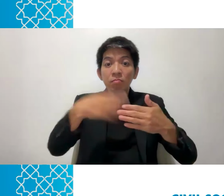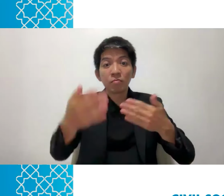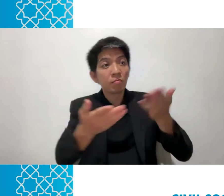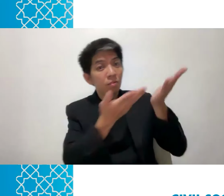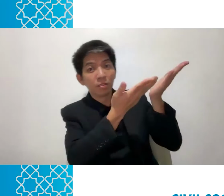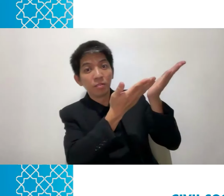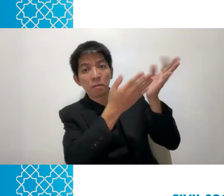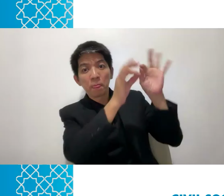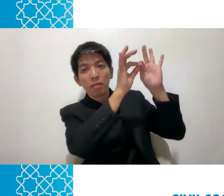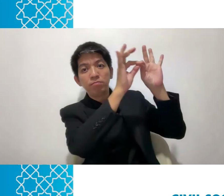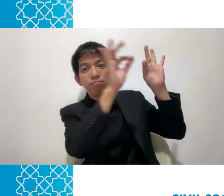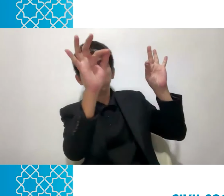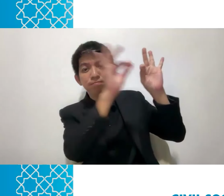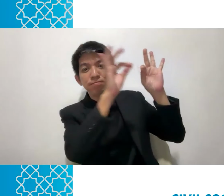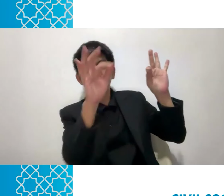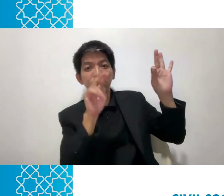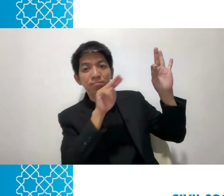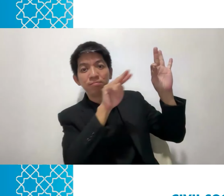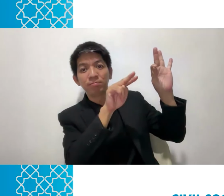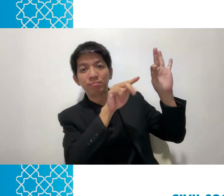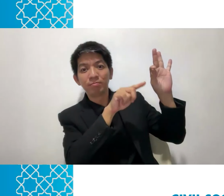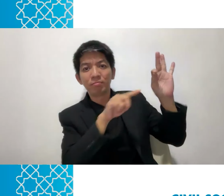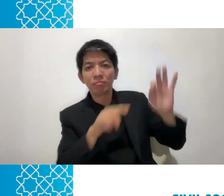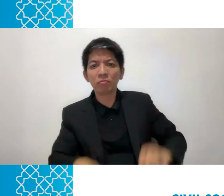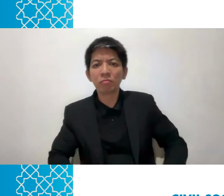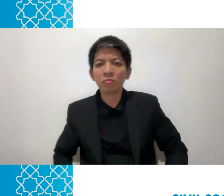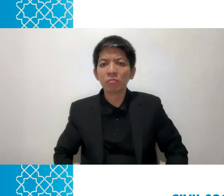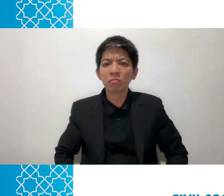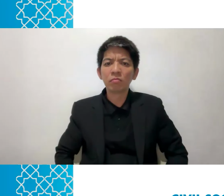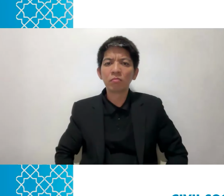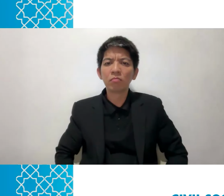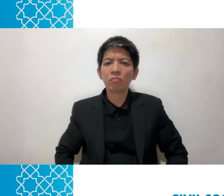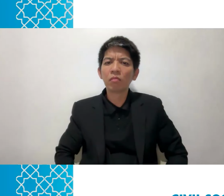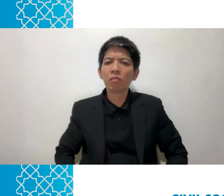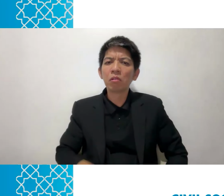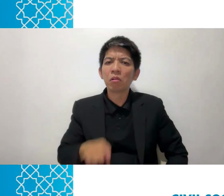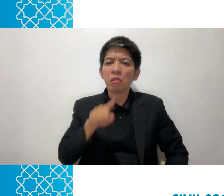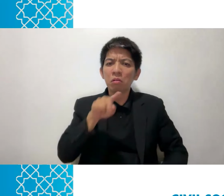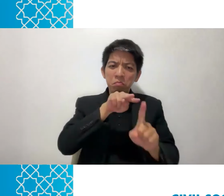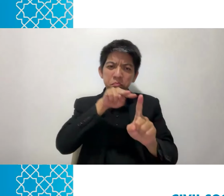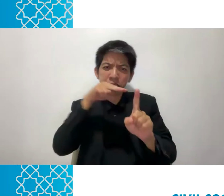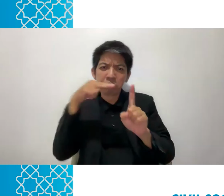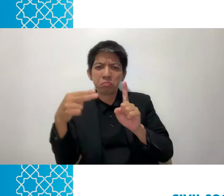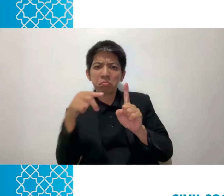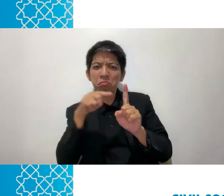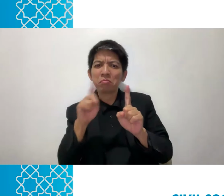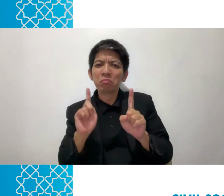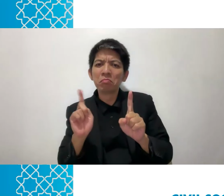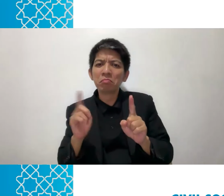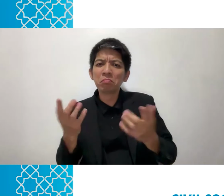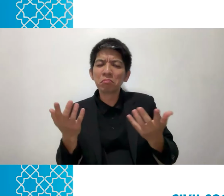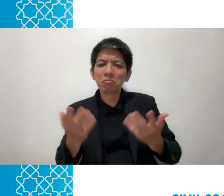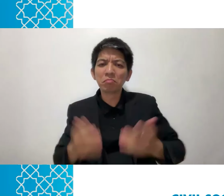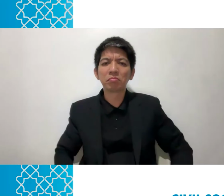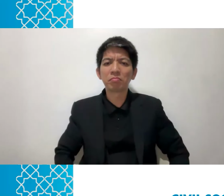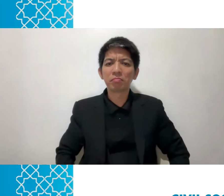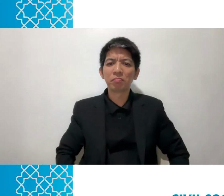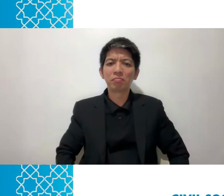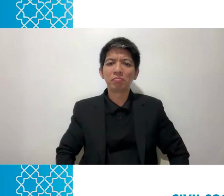How do you feel about this statement? I see measurable returns on projects with high